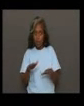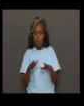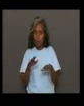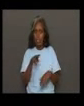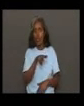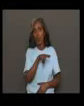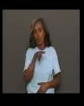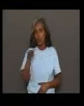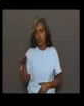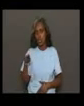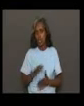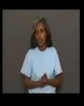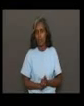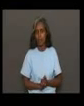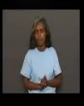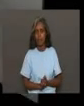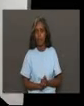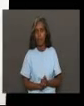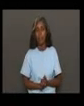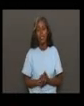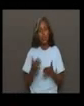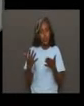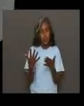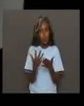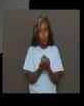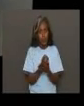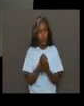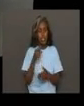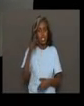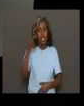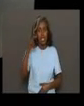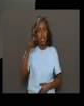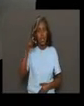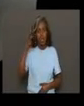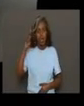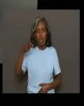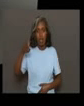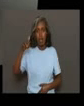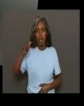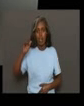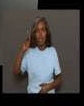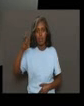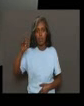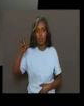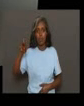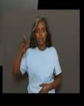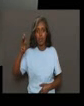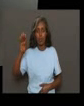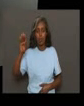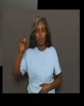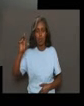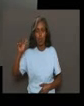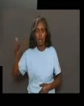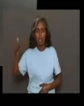be horizontal. To produce a hyperbola, the intersecting